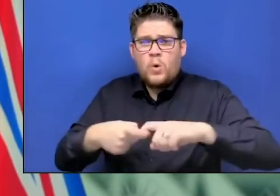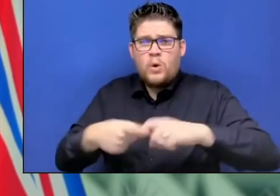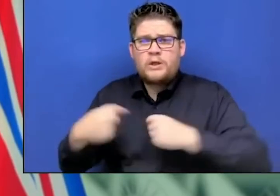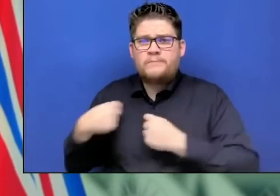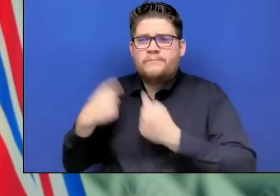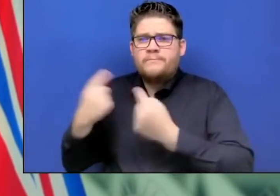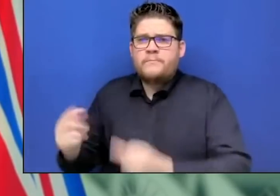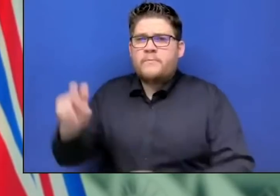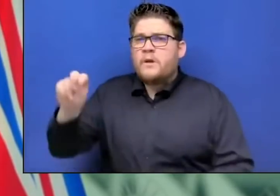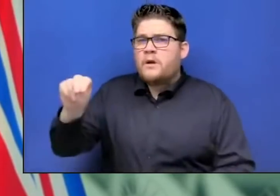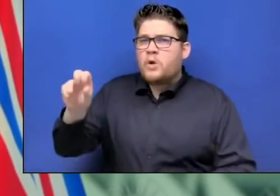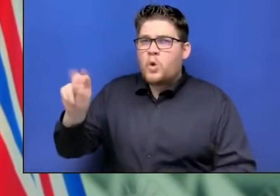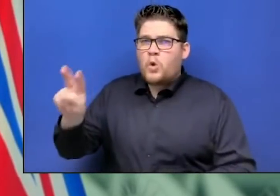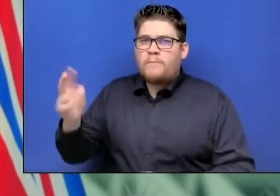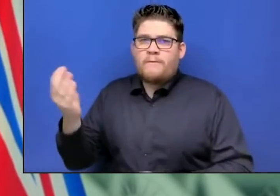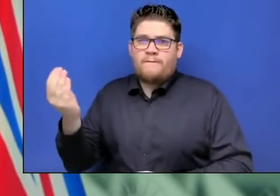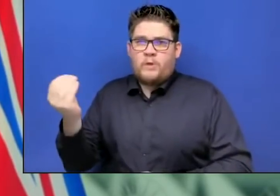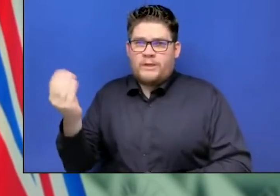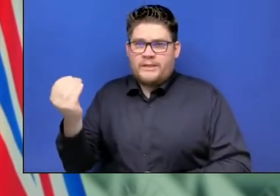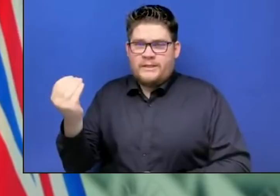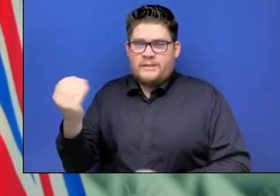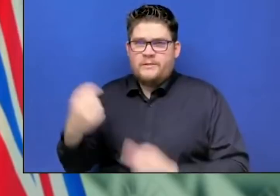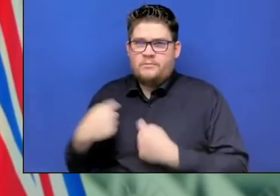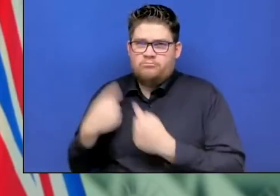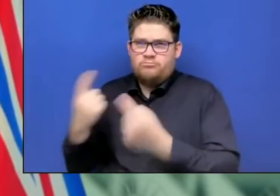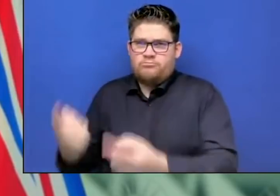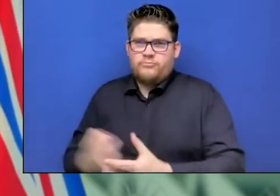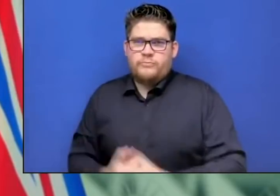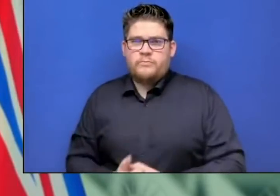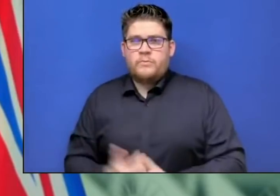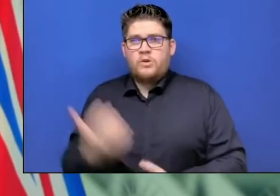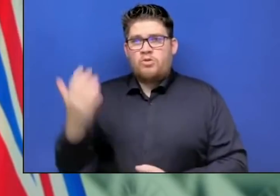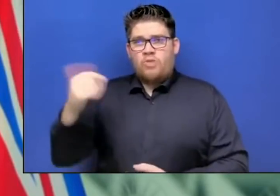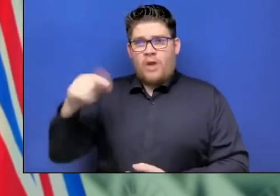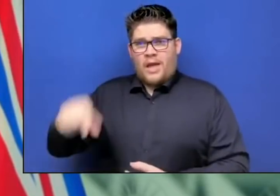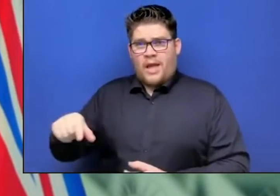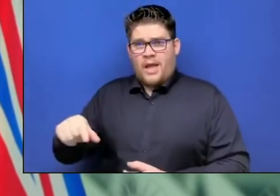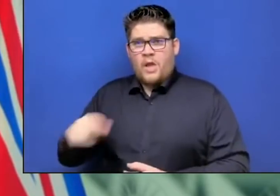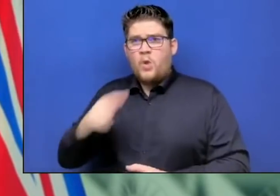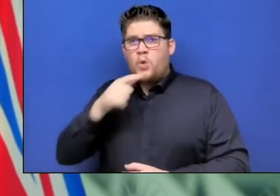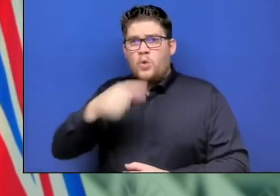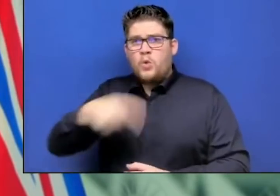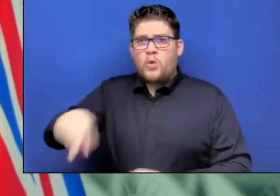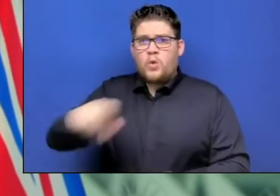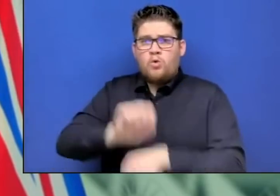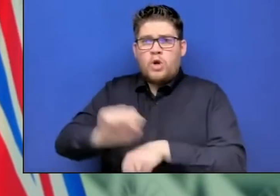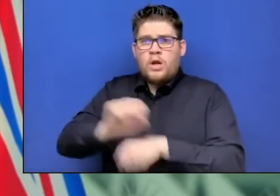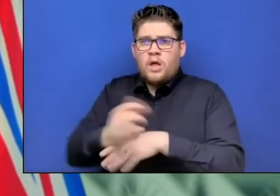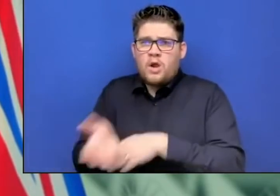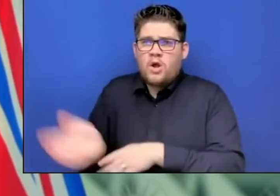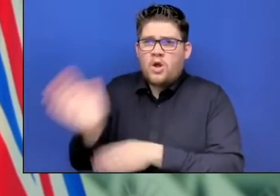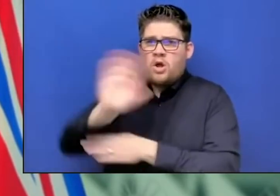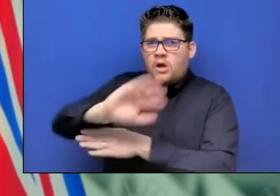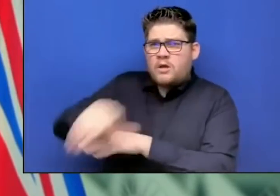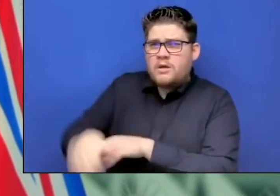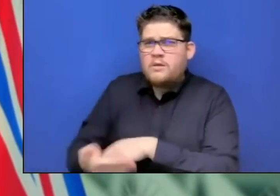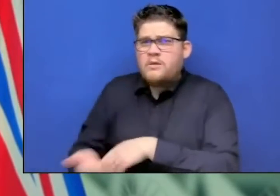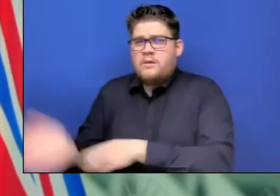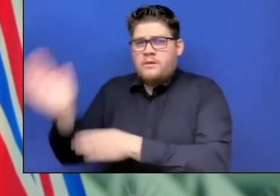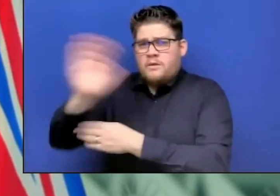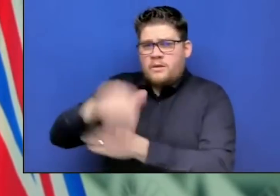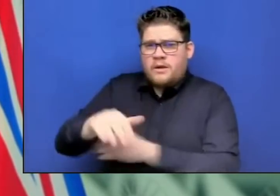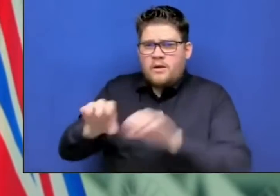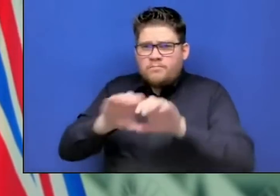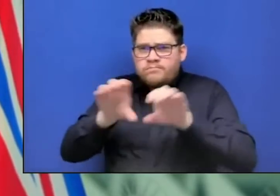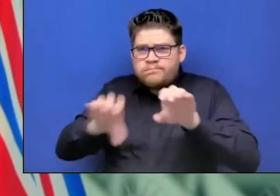are working around the clock to restart the line in a phased approach. The incoming weather system is something that Trans